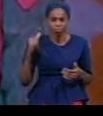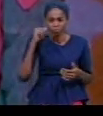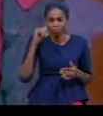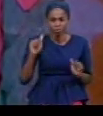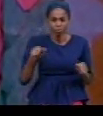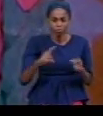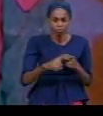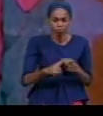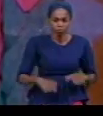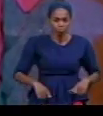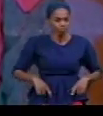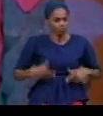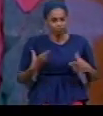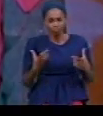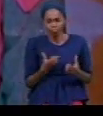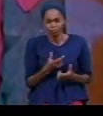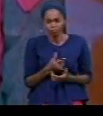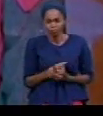How?